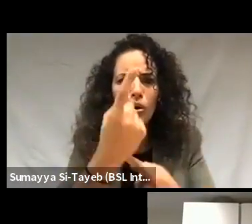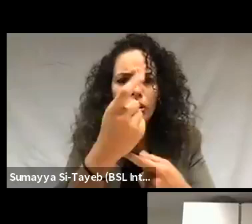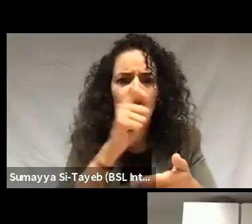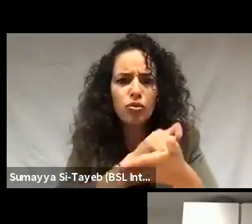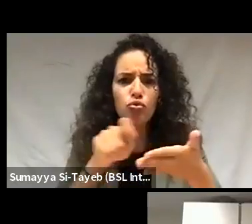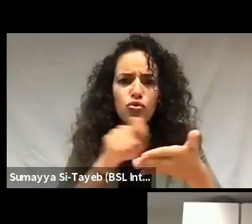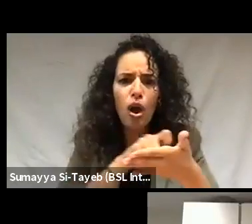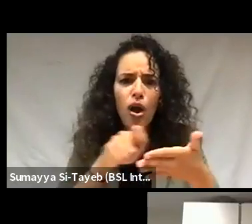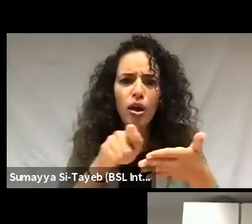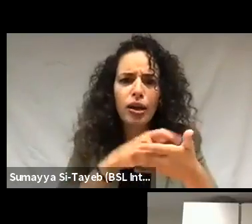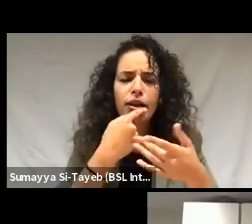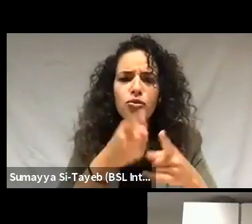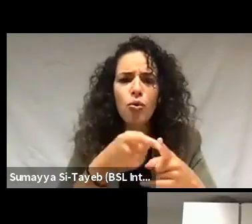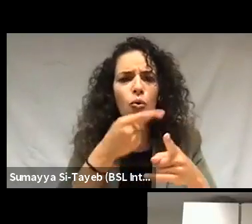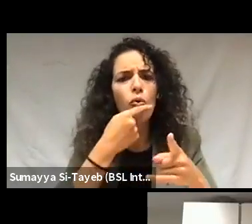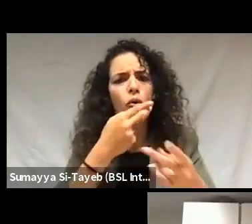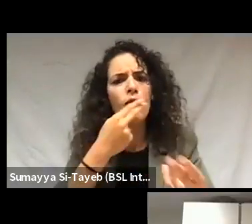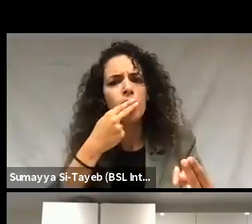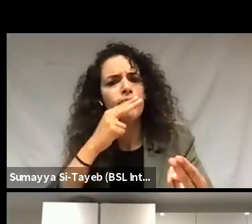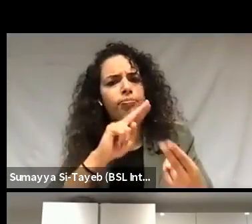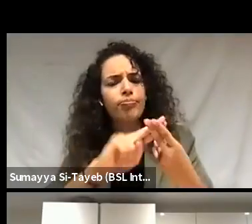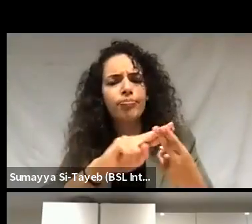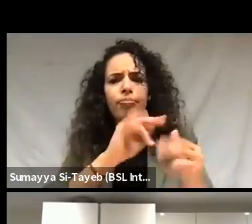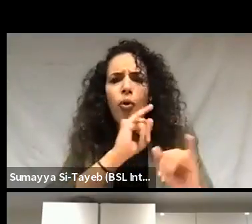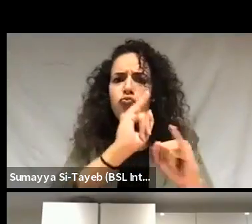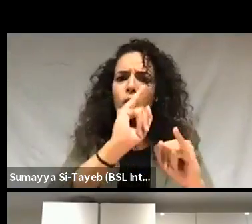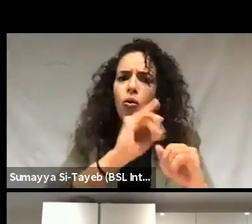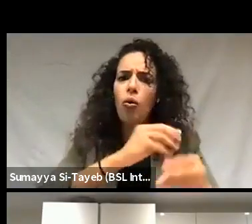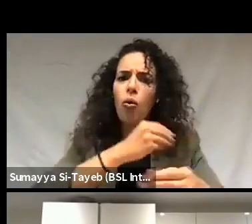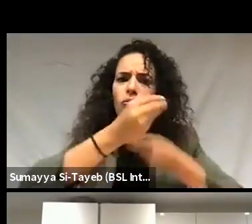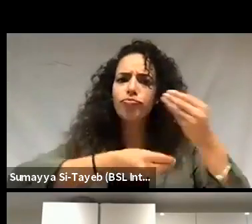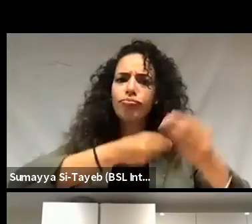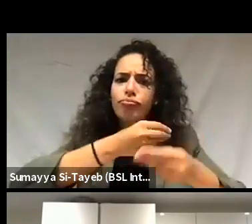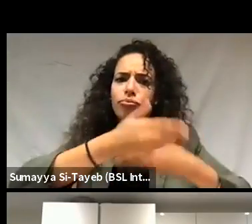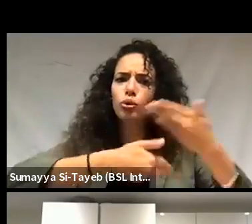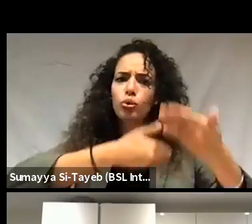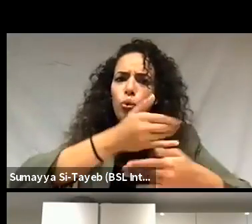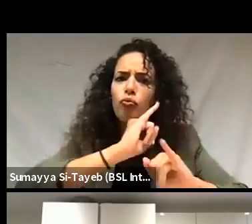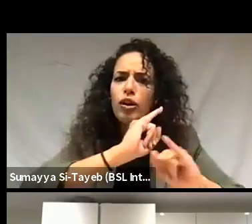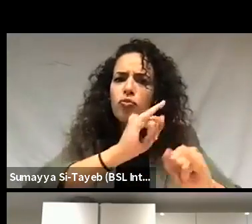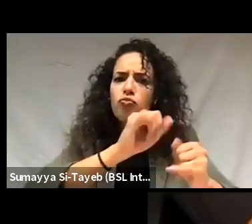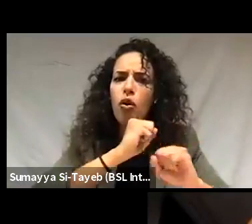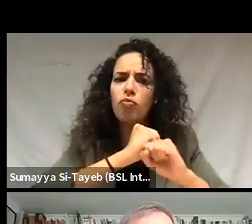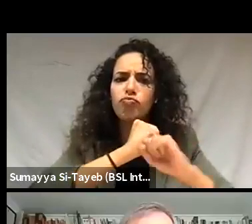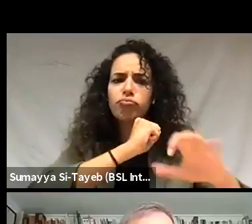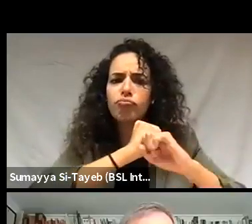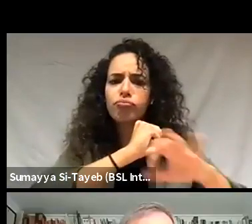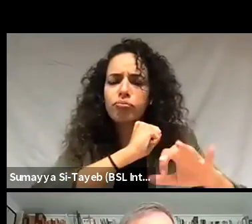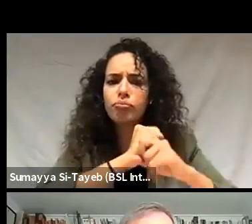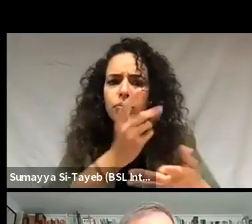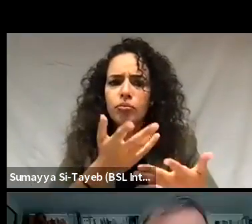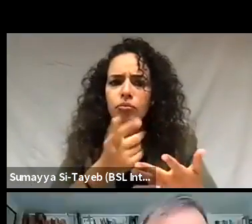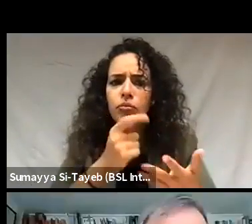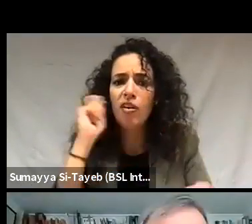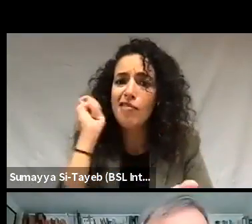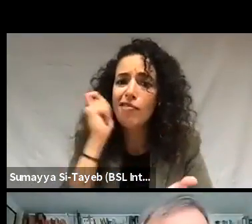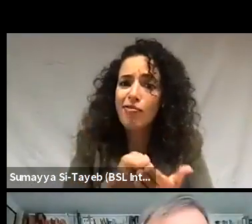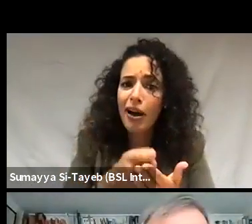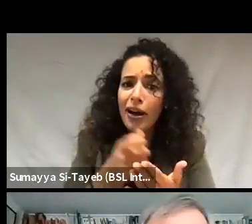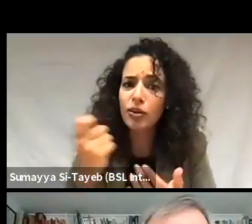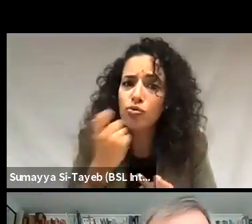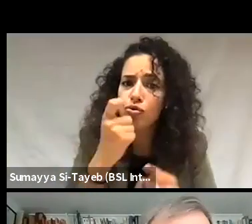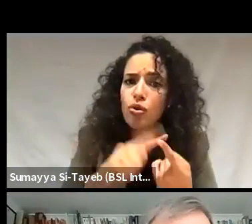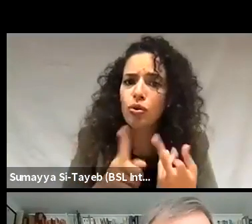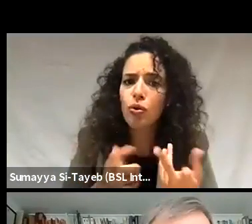way? And, you know, are there ramifications of an apology or a fine enough, or does having kind of